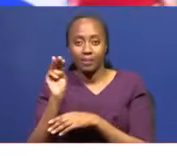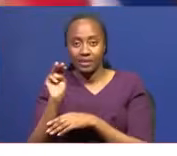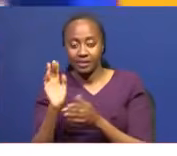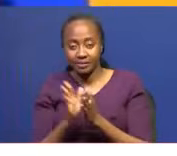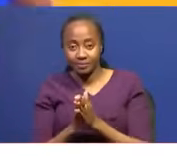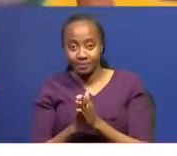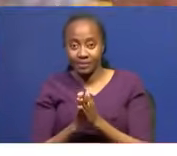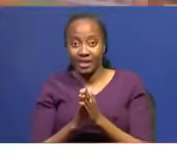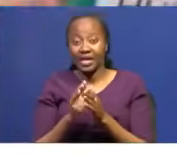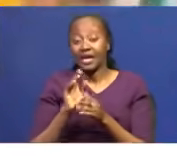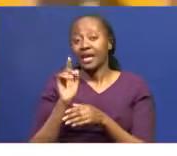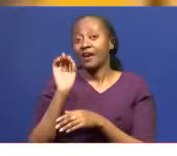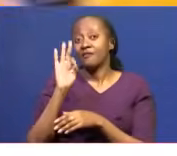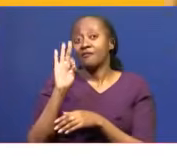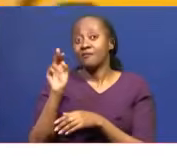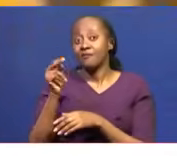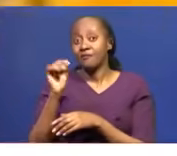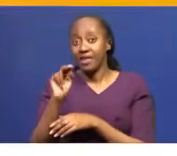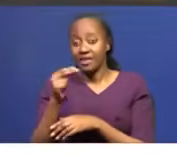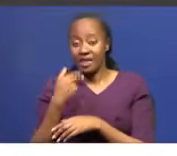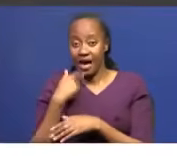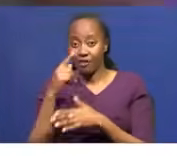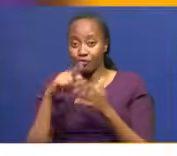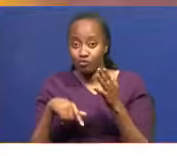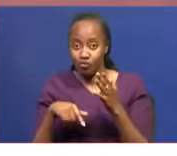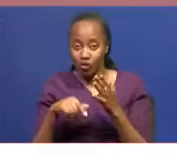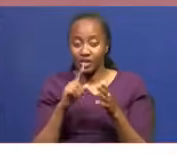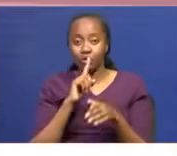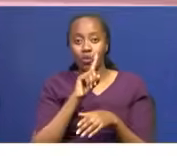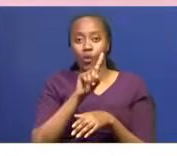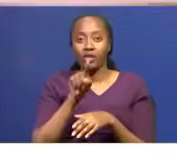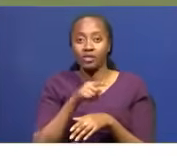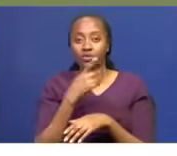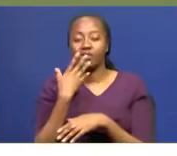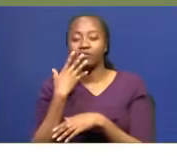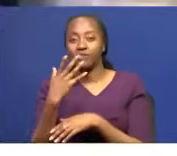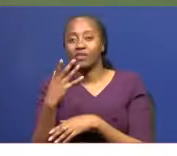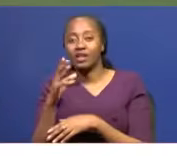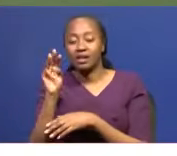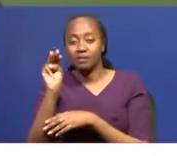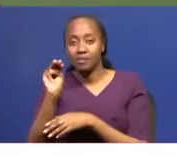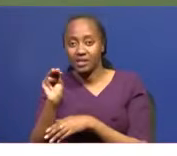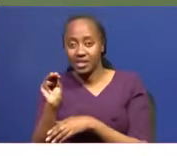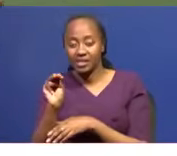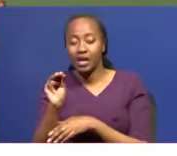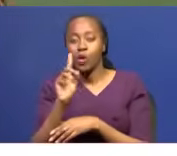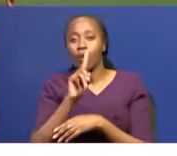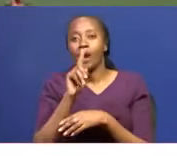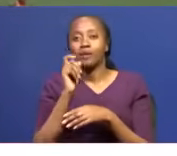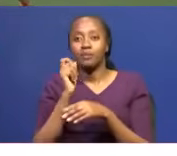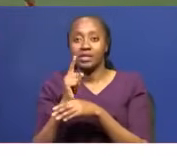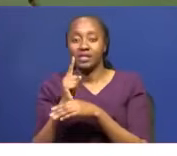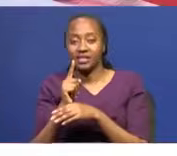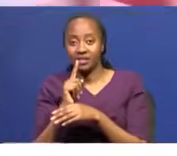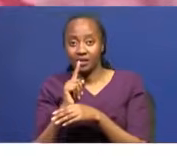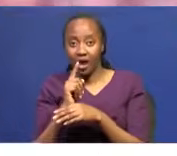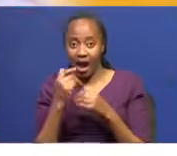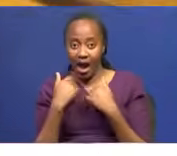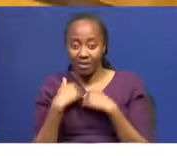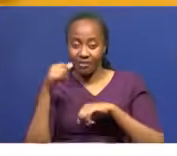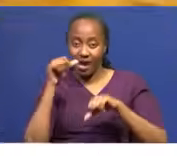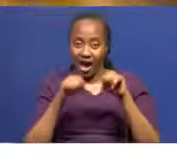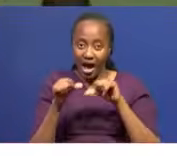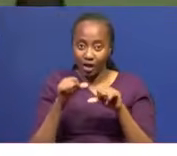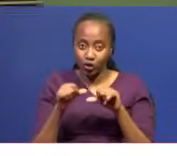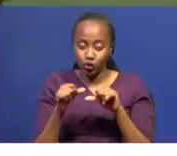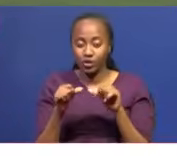Kipyegon, who is also a 3-time Olympic champion, the 1,500 meters clocked 3 minutes and 52.15 seconds to another title to her